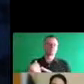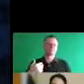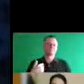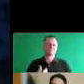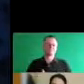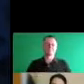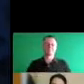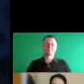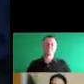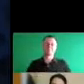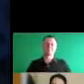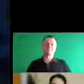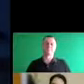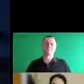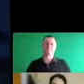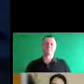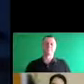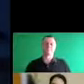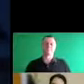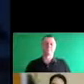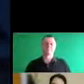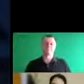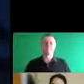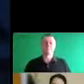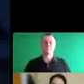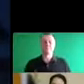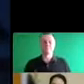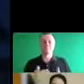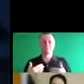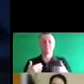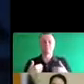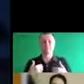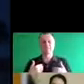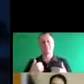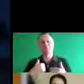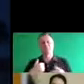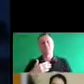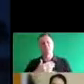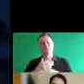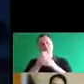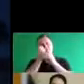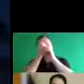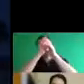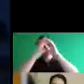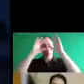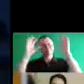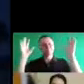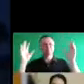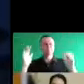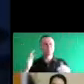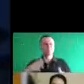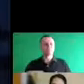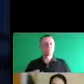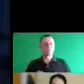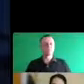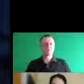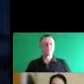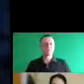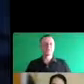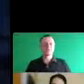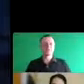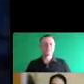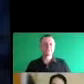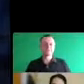me, this is the kind of vision for this work, is to have that. And that hopefully would, you know,